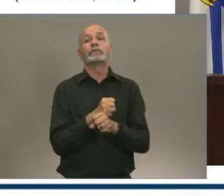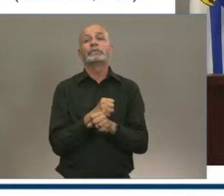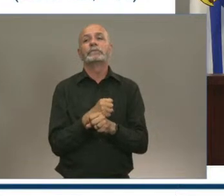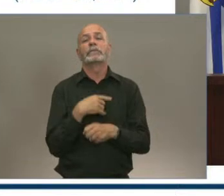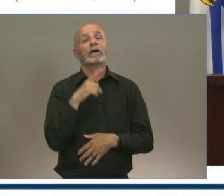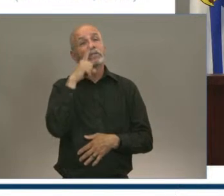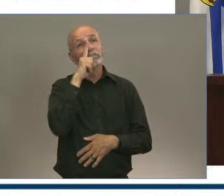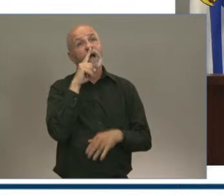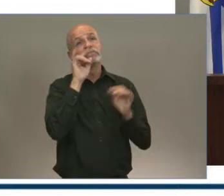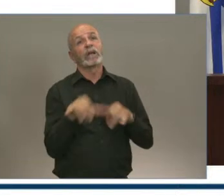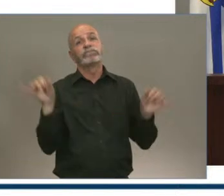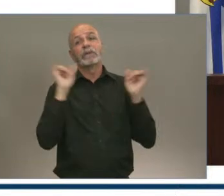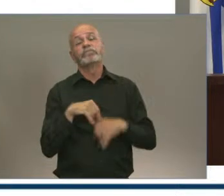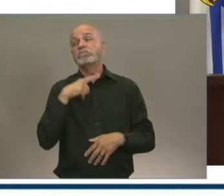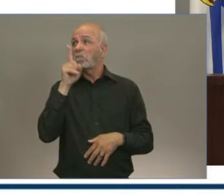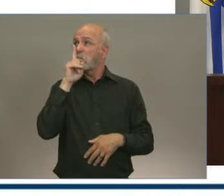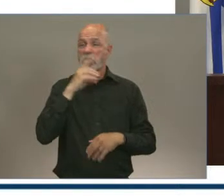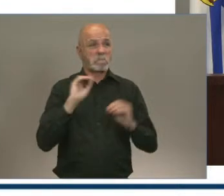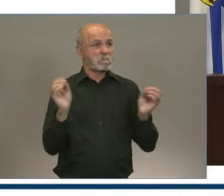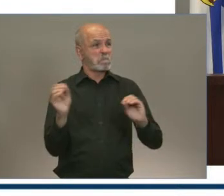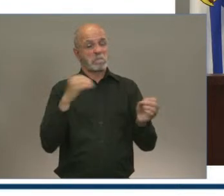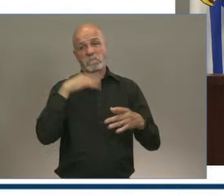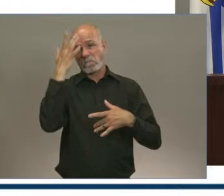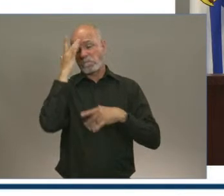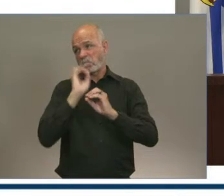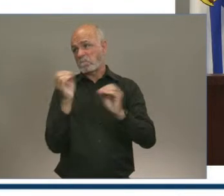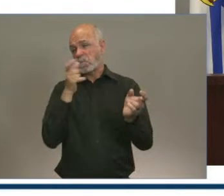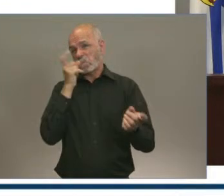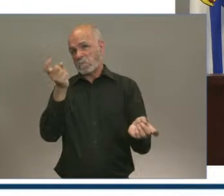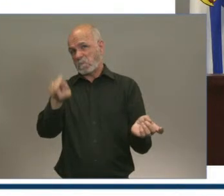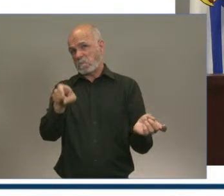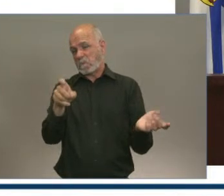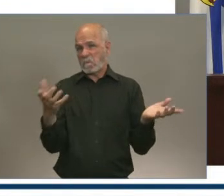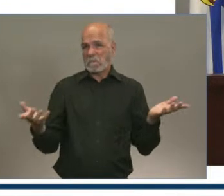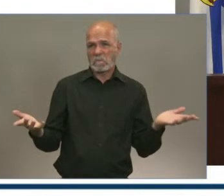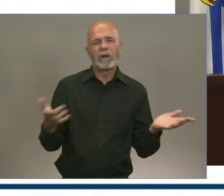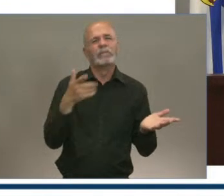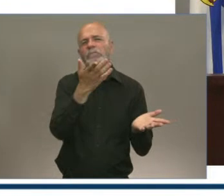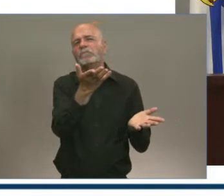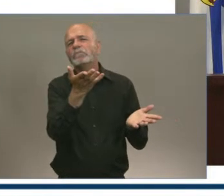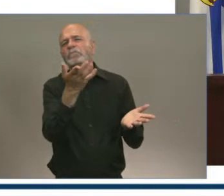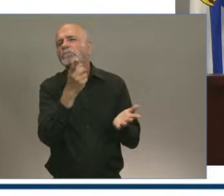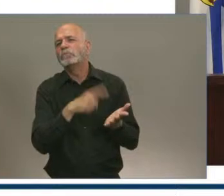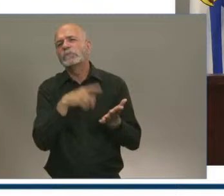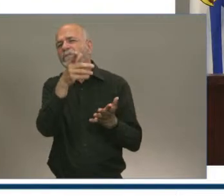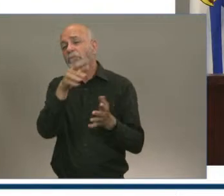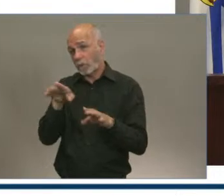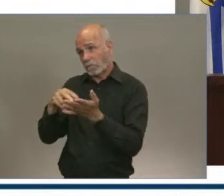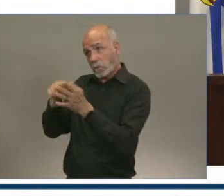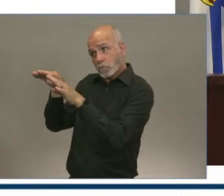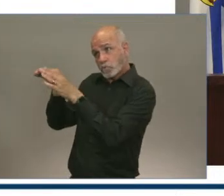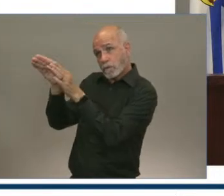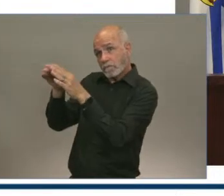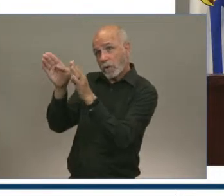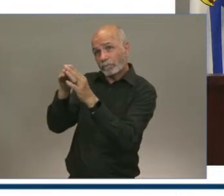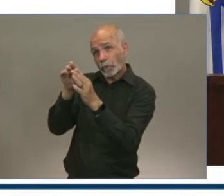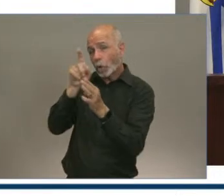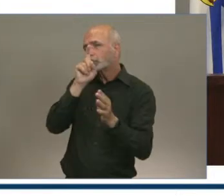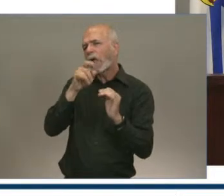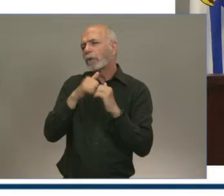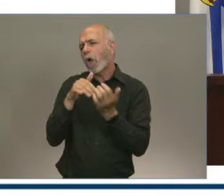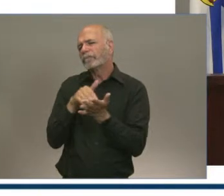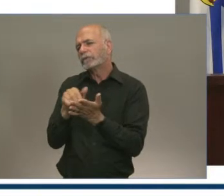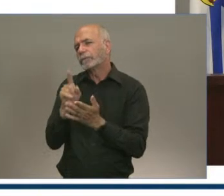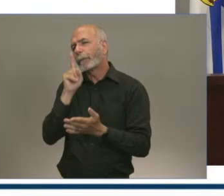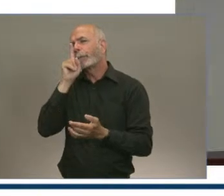don't have symptoms or they don't need to get tested. So how often right now, as things are opening back up, should the average person be going out and getting tested? Well,